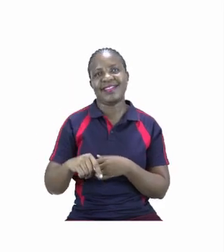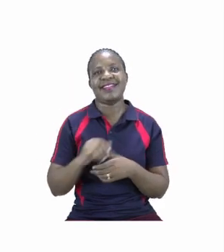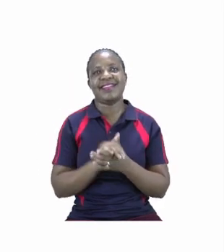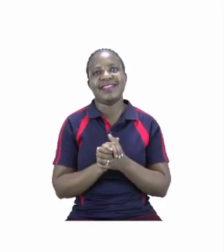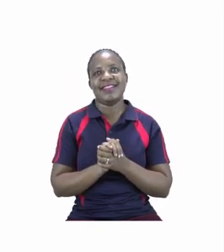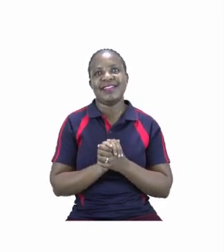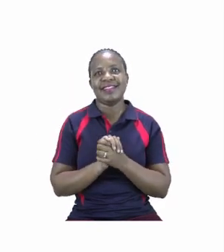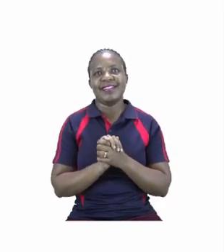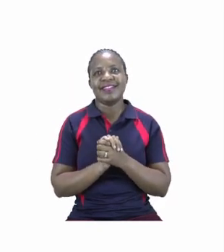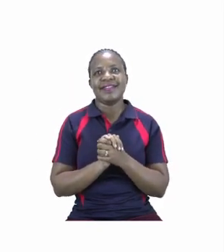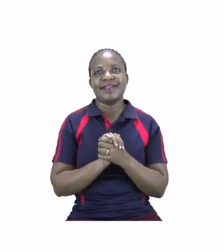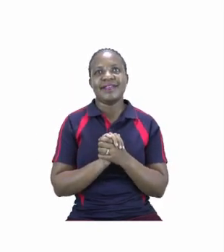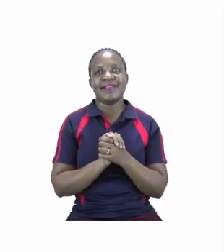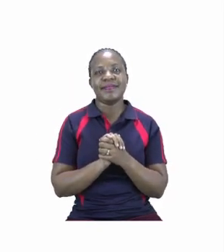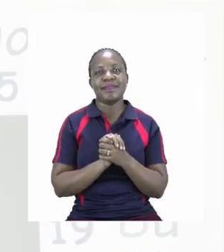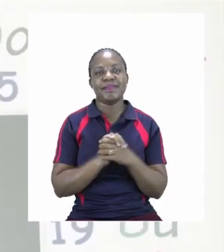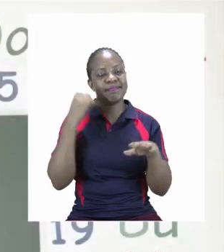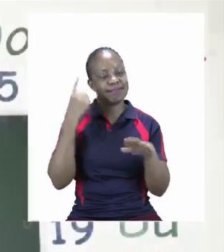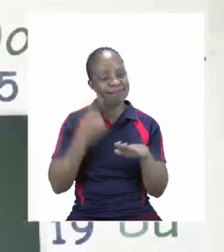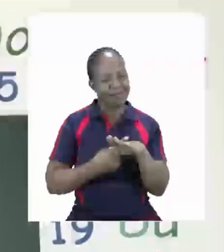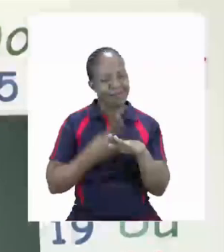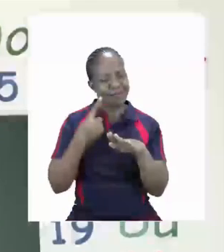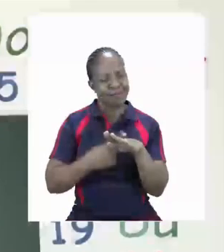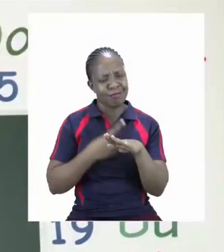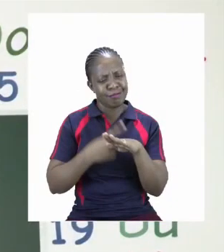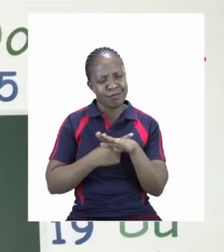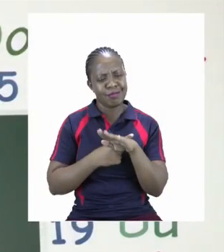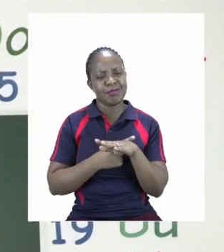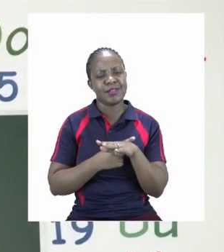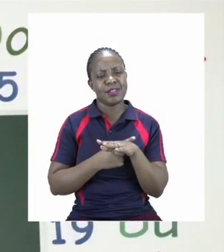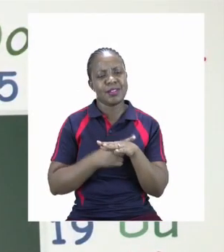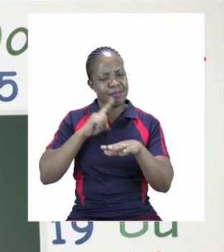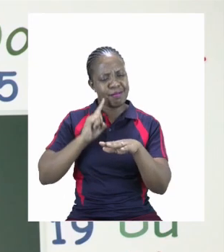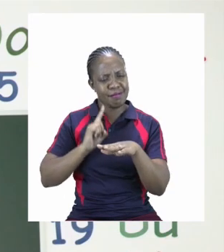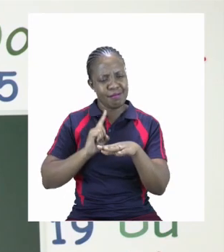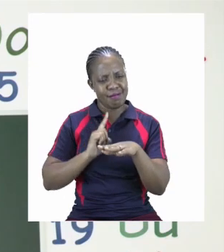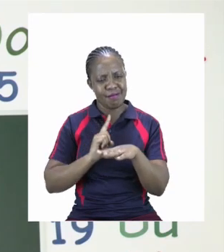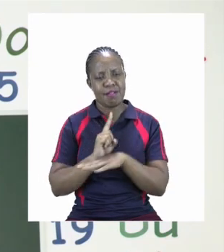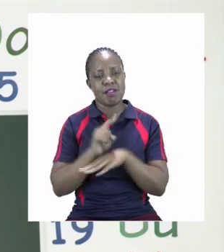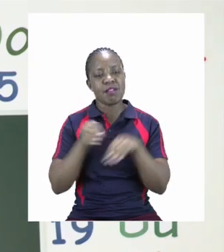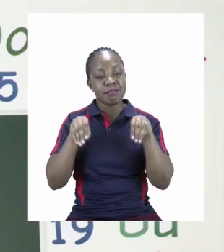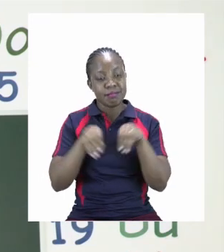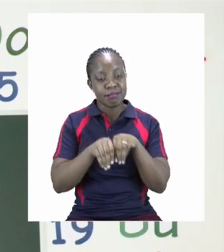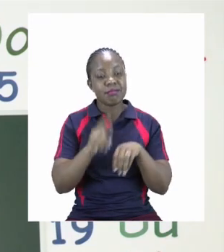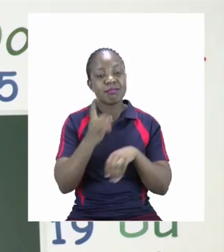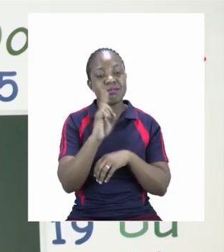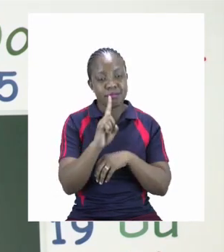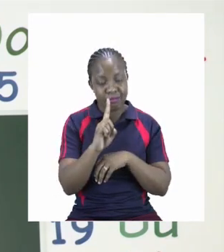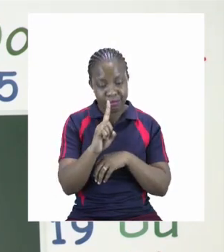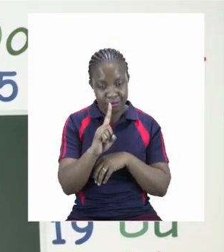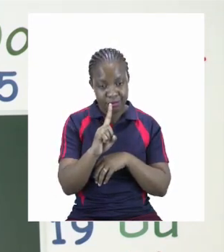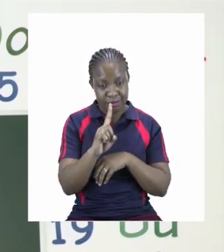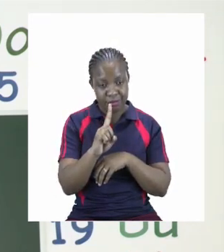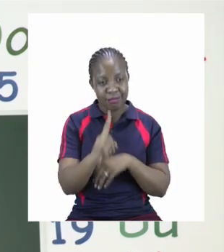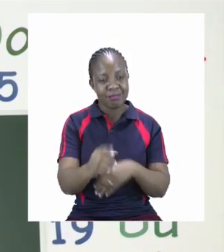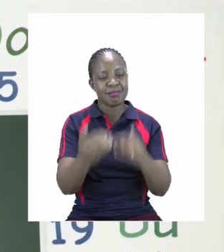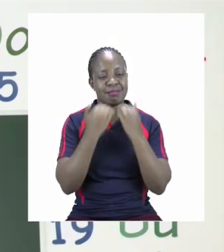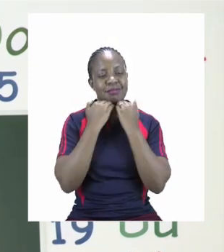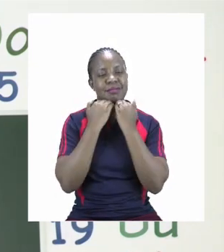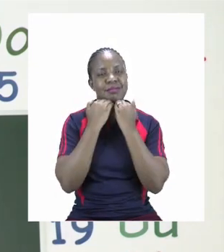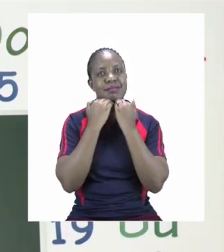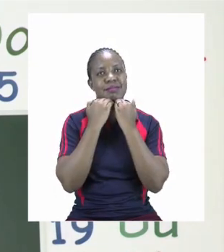Summer. And before we get into today's lesson, it's very important for us boys and girls